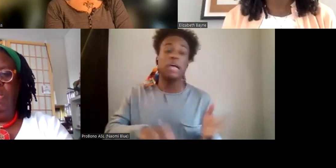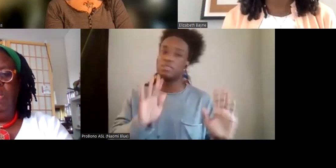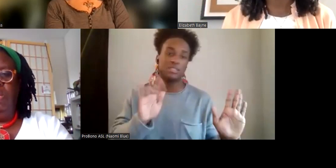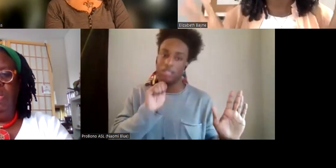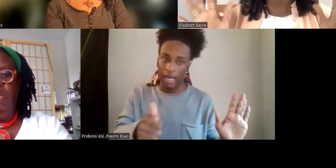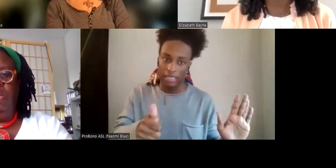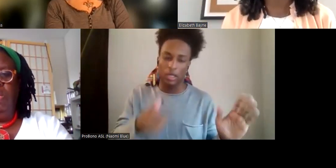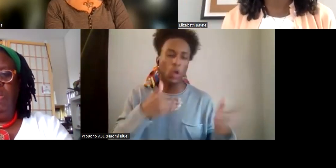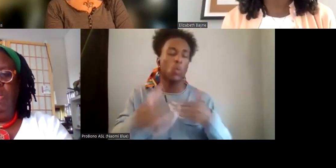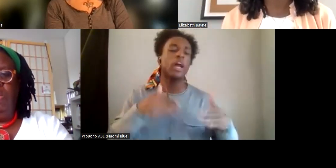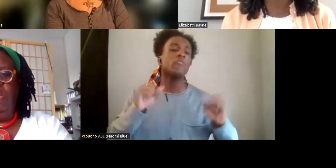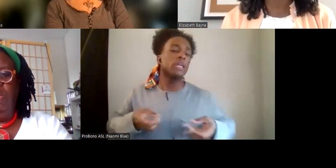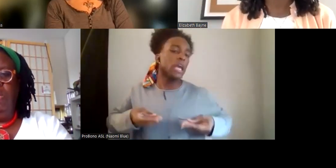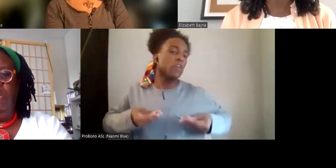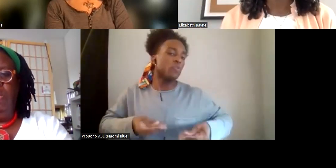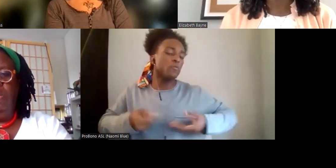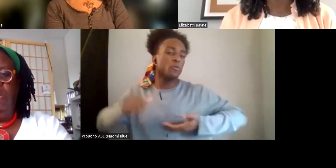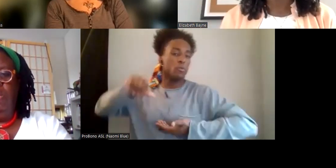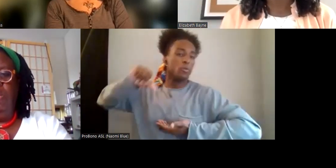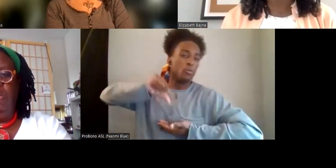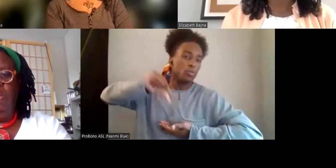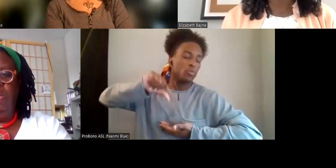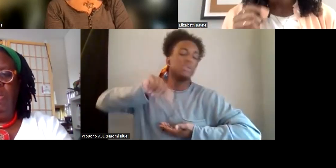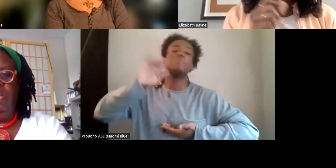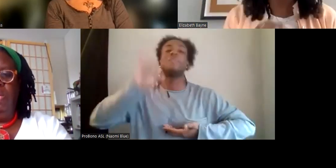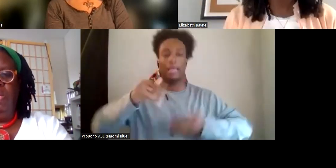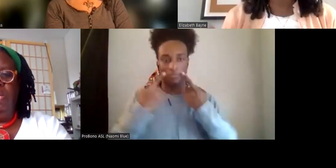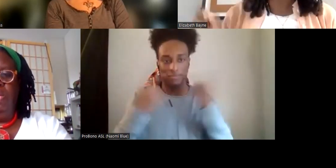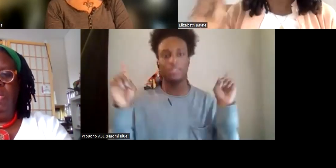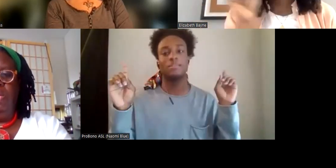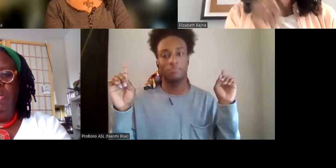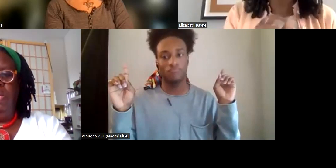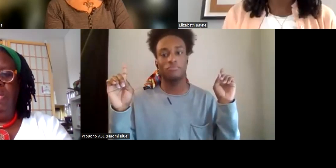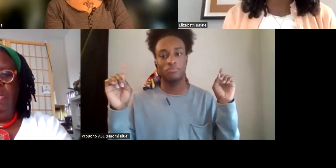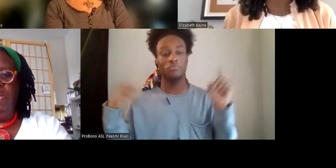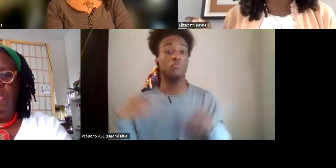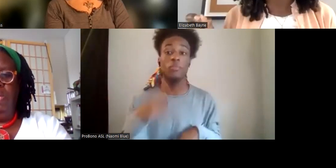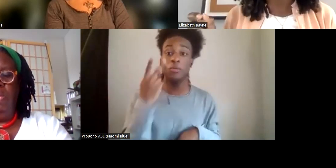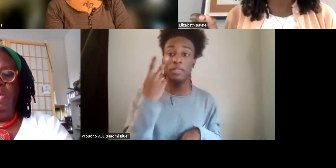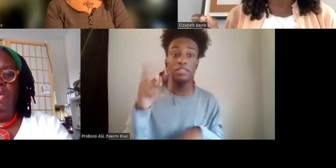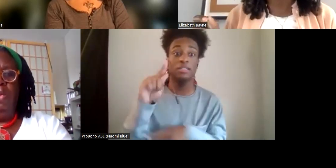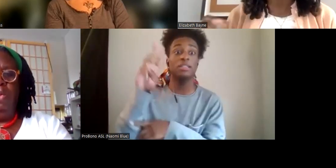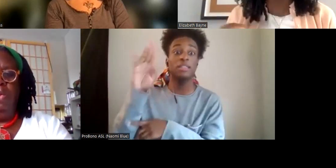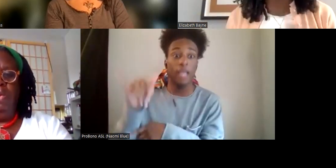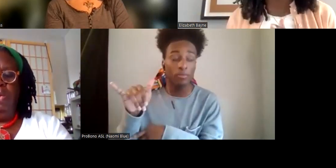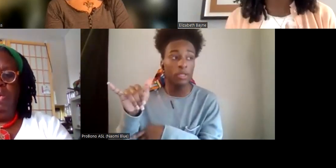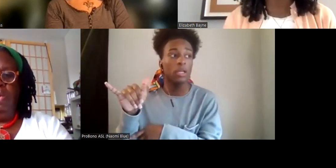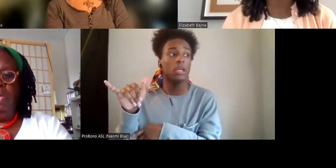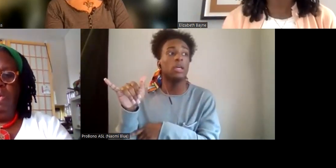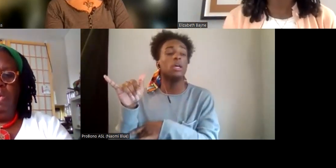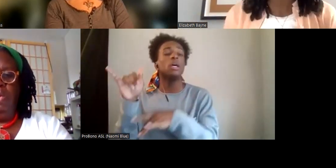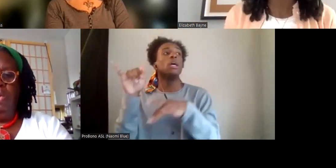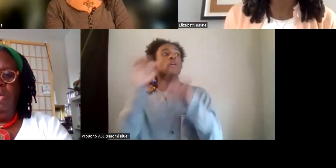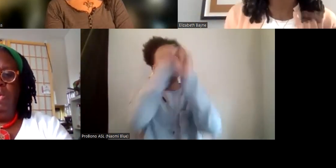provide for your baby, we consider that a success. And so we see Tammy come full circle and later in the film,